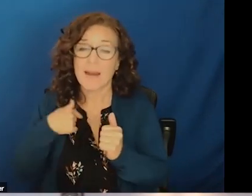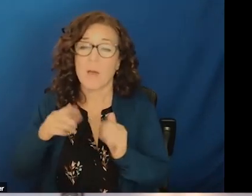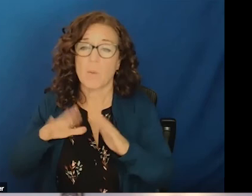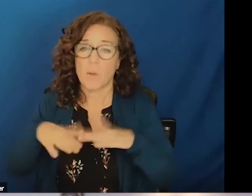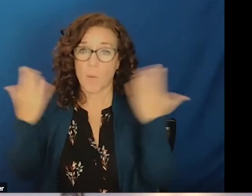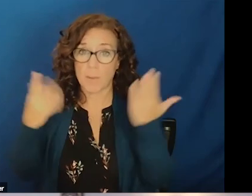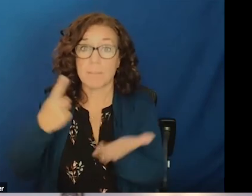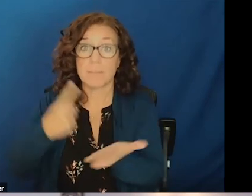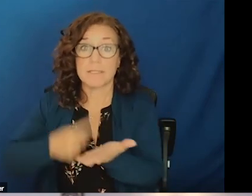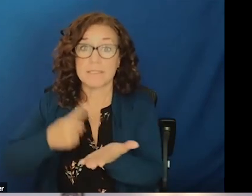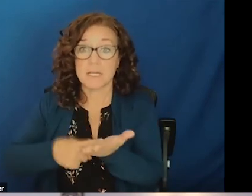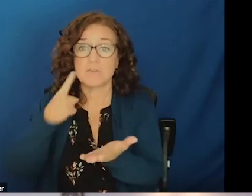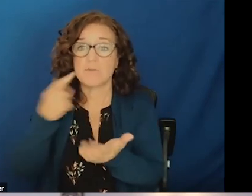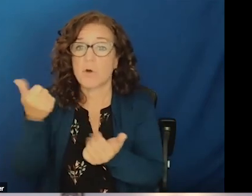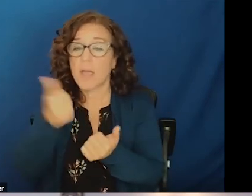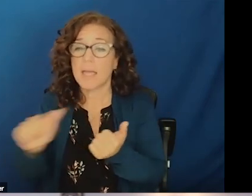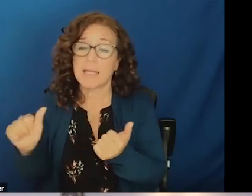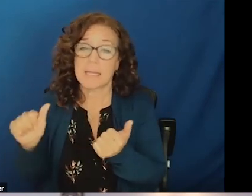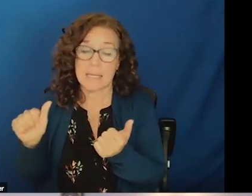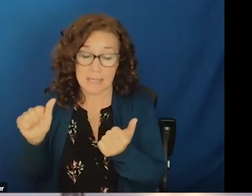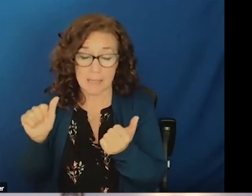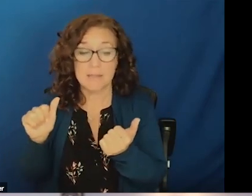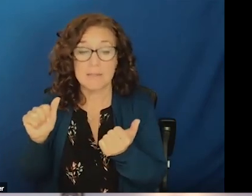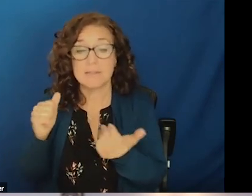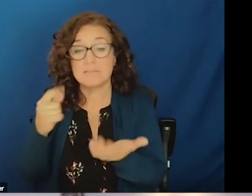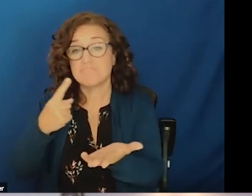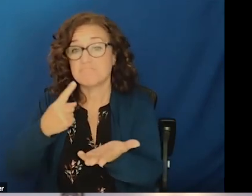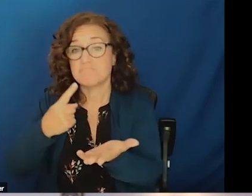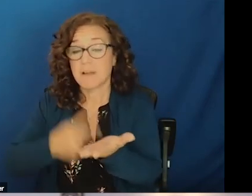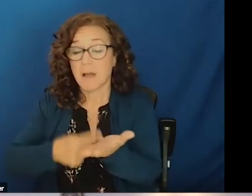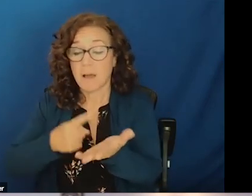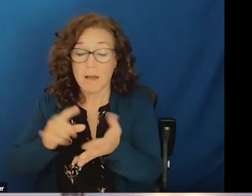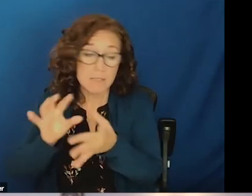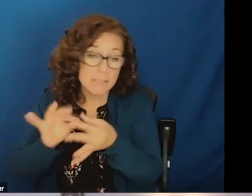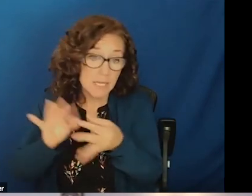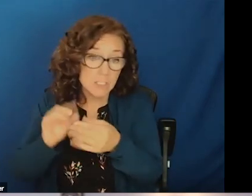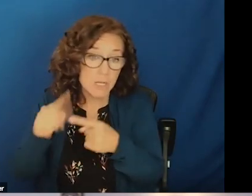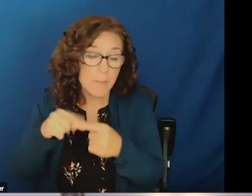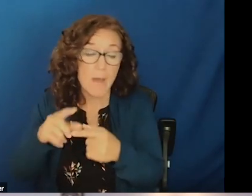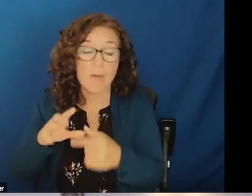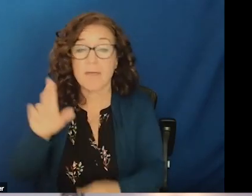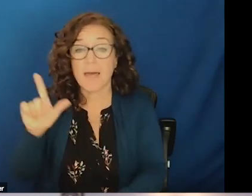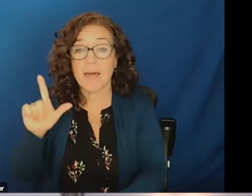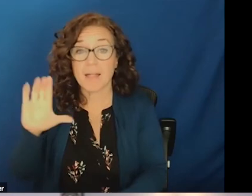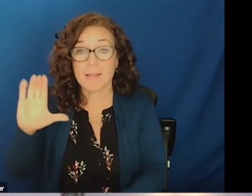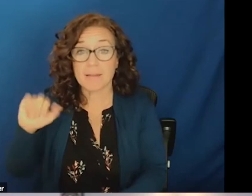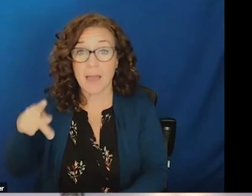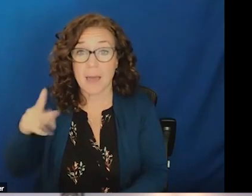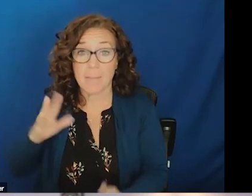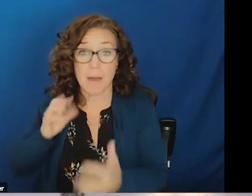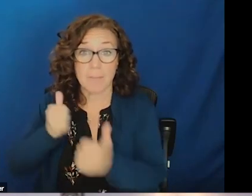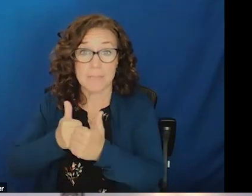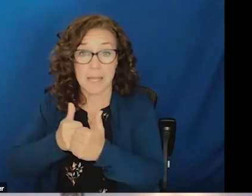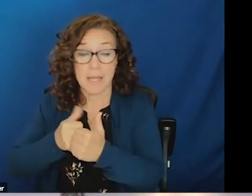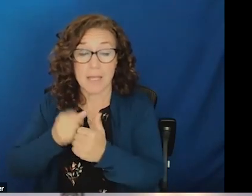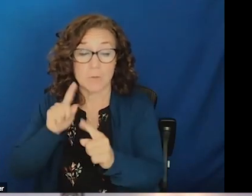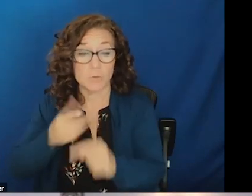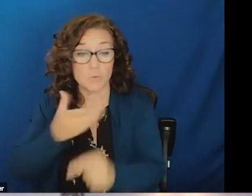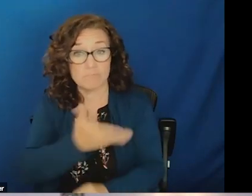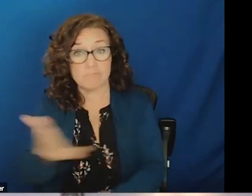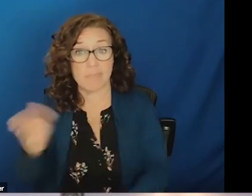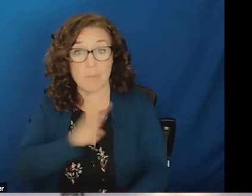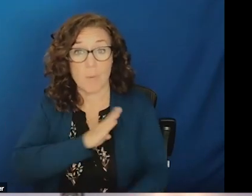to any questions or comments about the LCAP update to my board member friends.